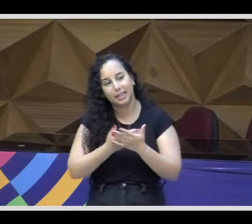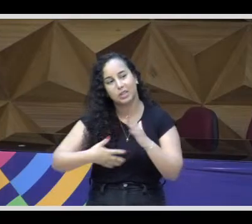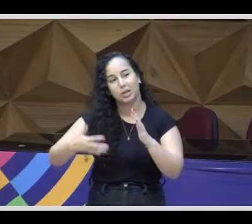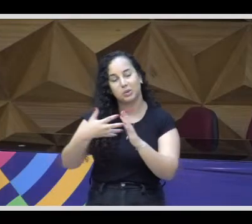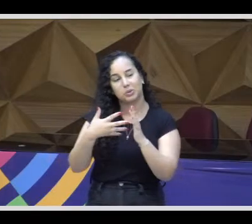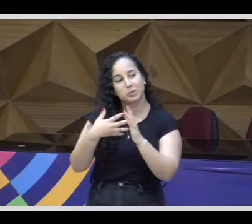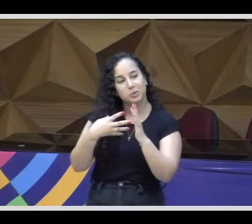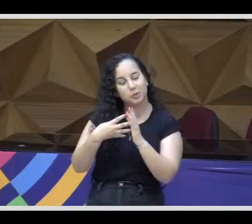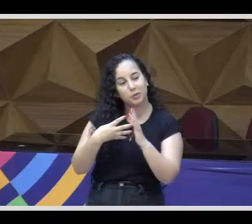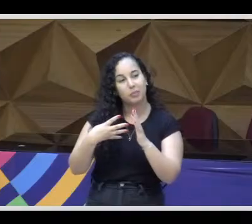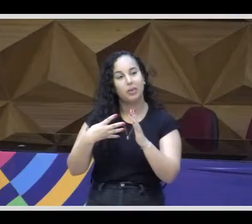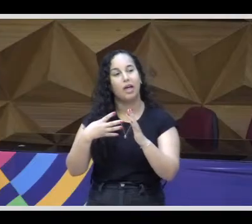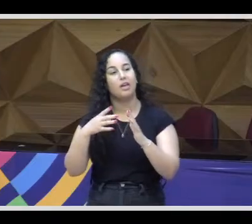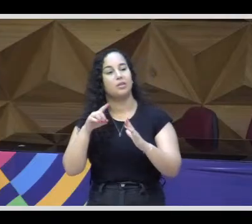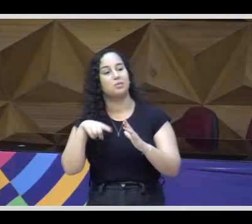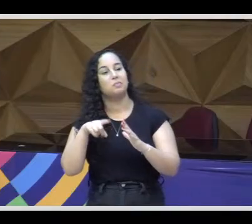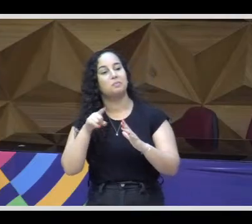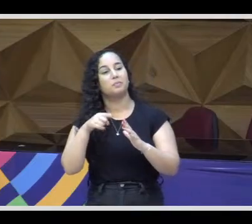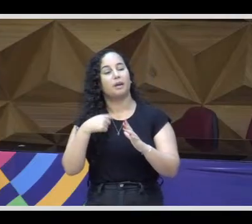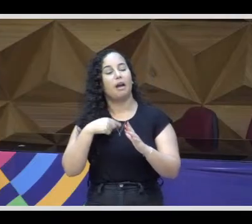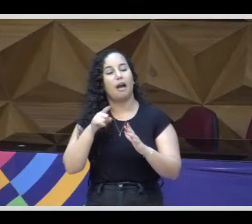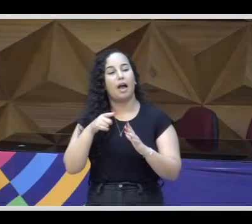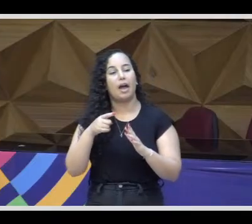that you miss this kind of moderate,